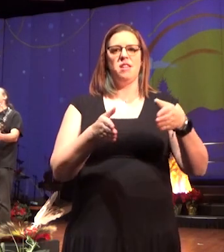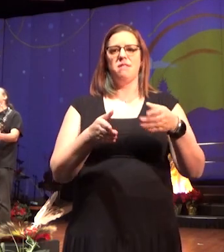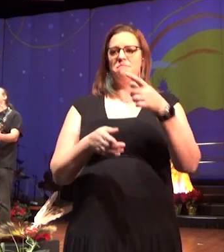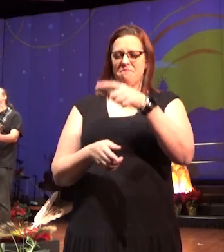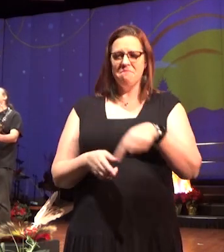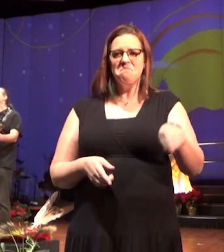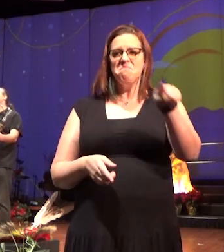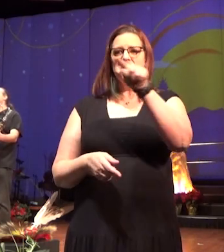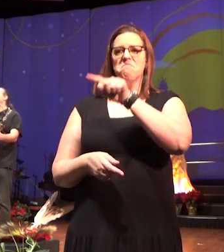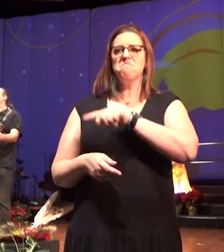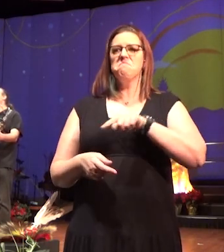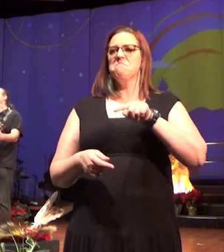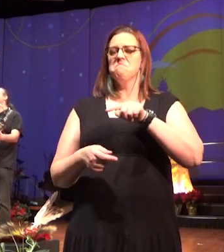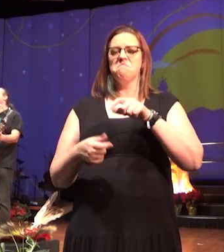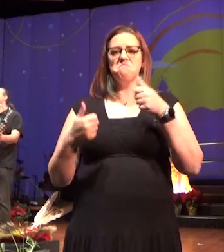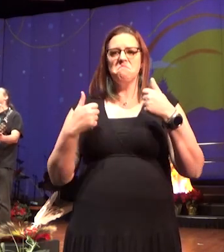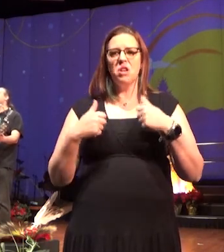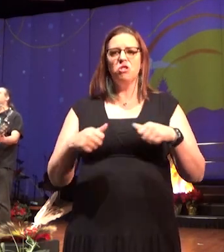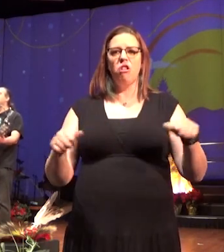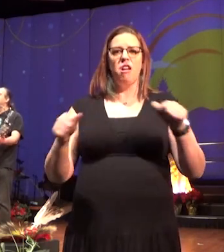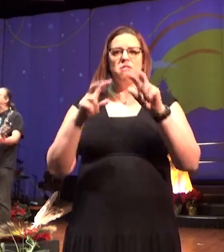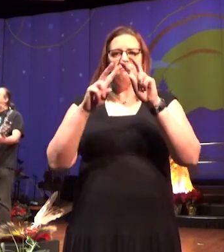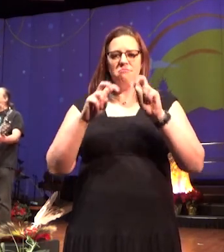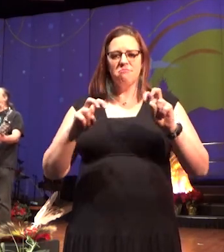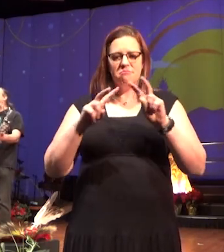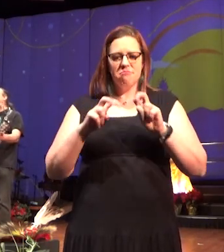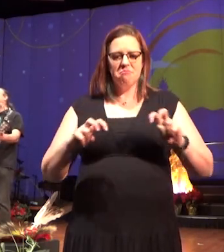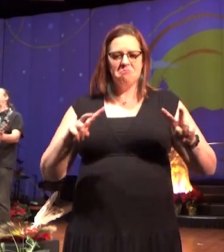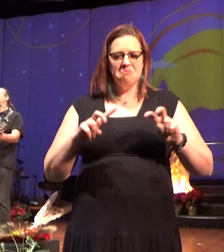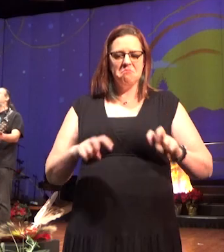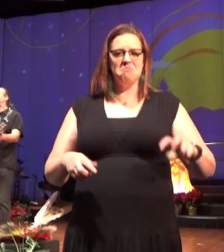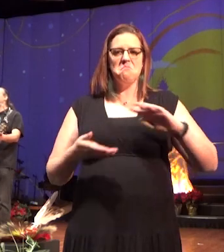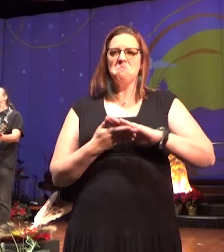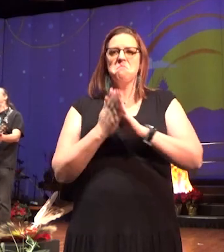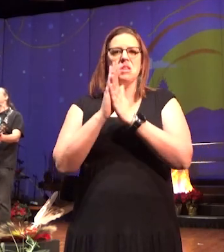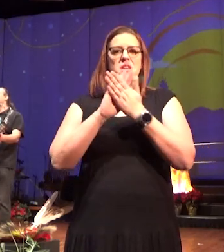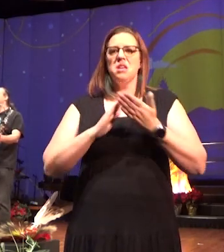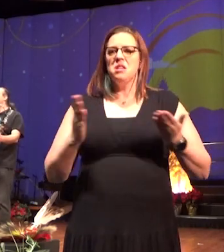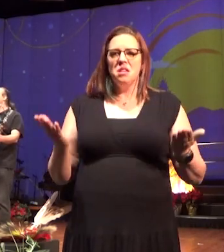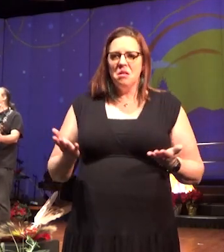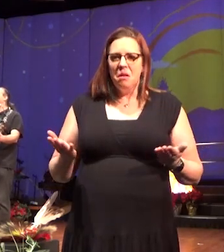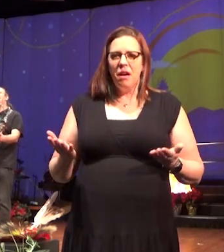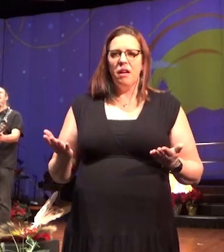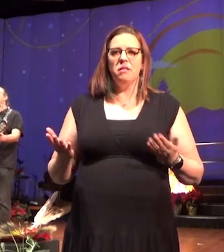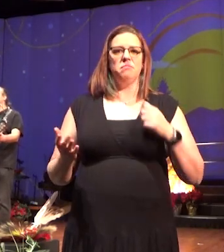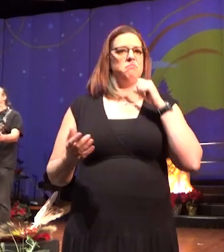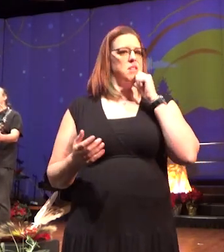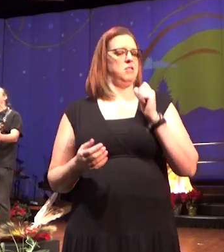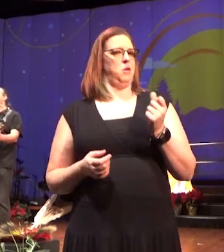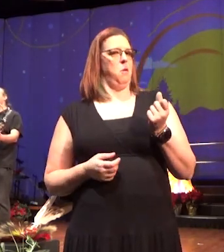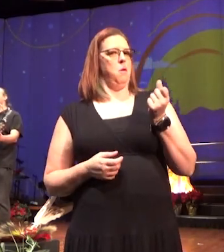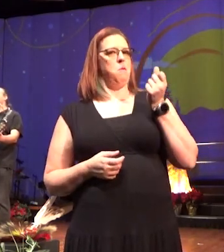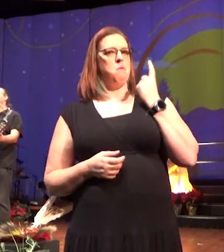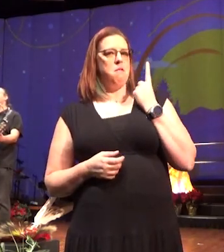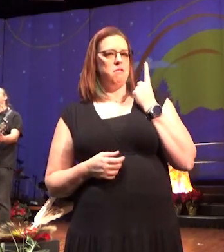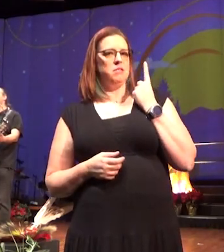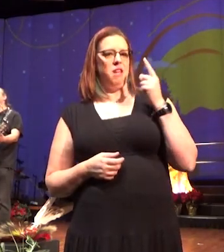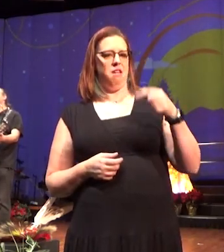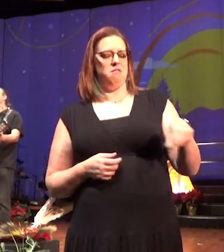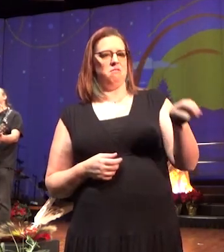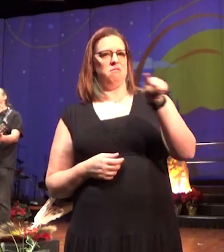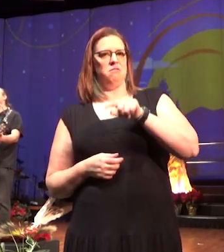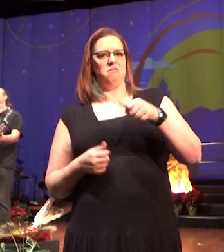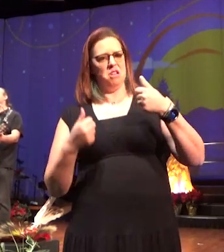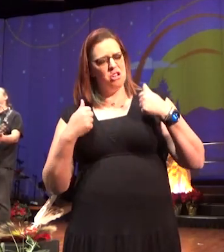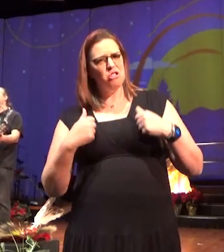find out what they could be. And I don't understand why they